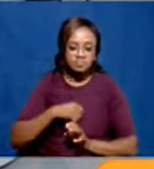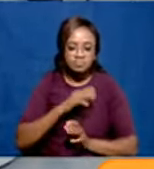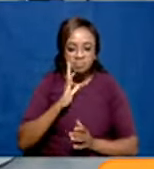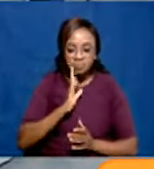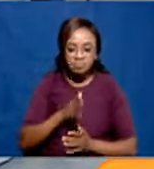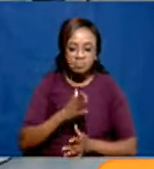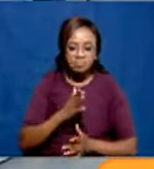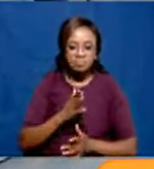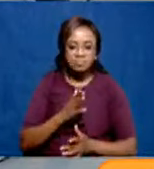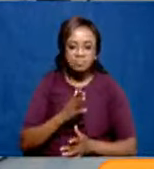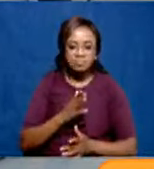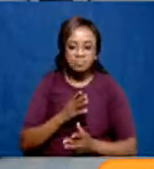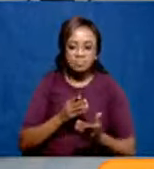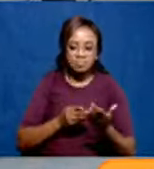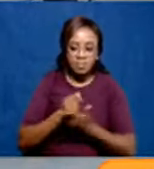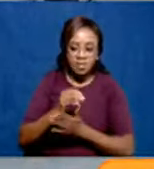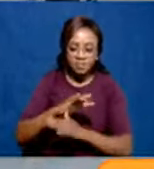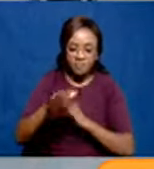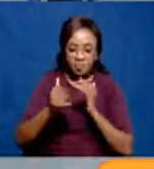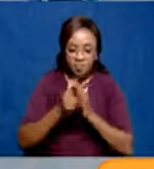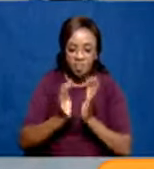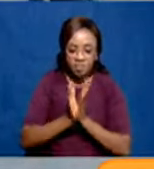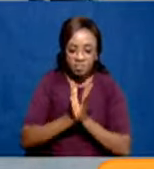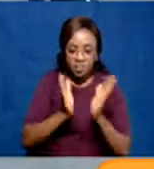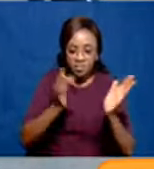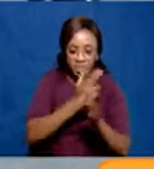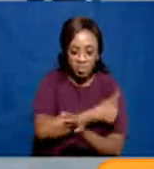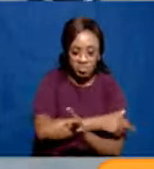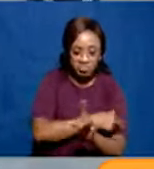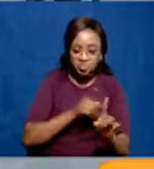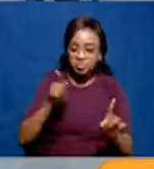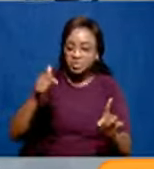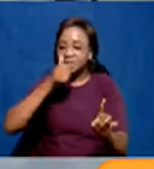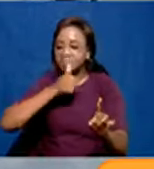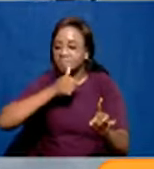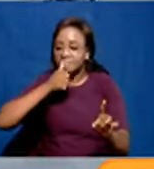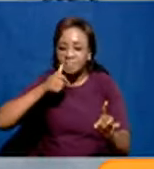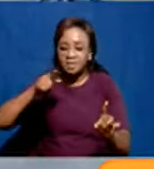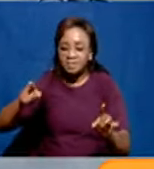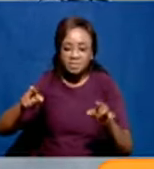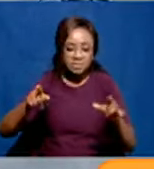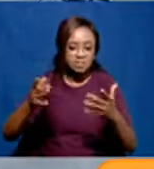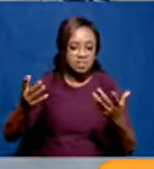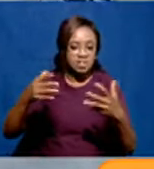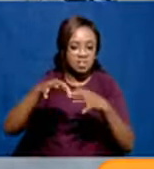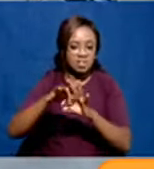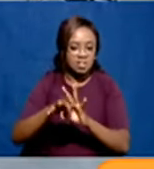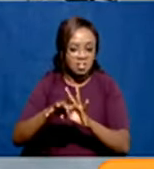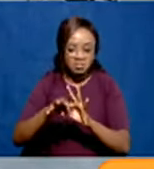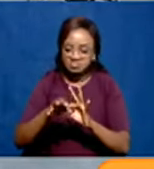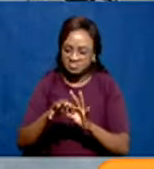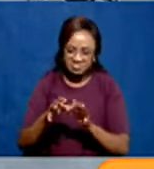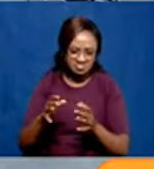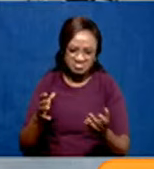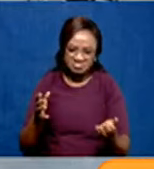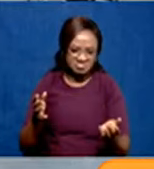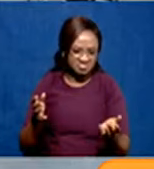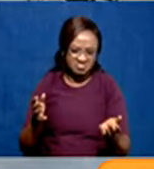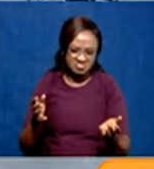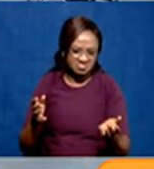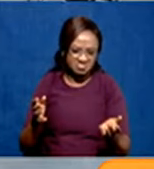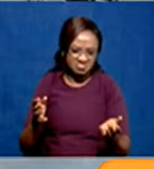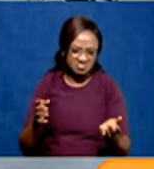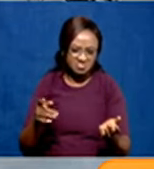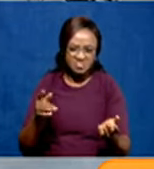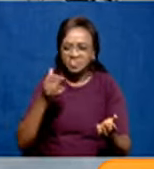cover all public institutions. Private institutions are not a homogeneous mix of hospitals.